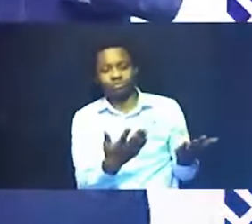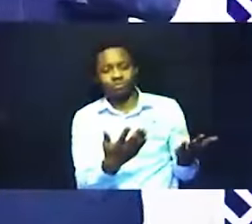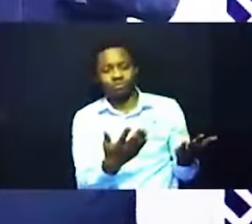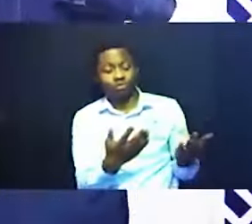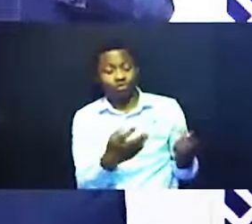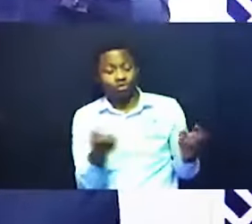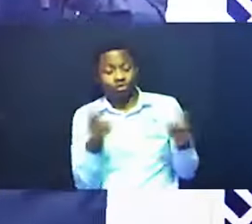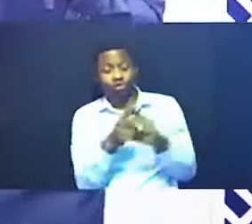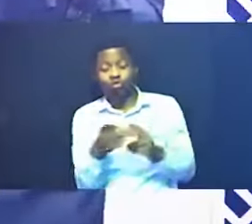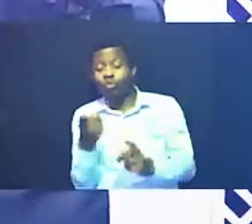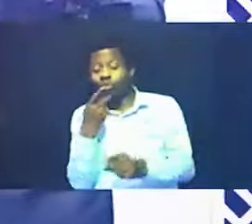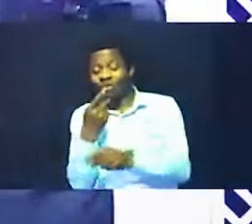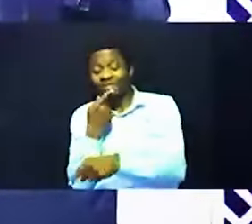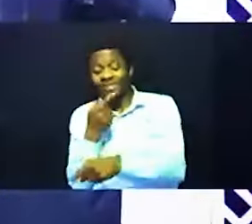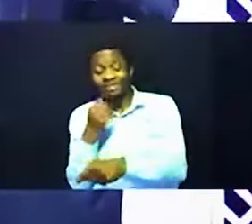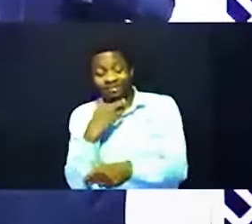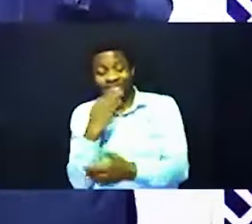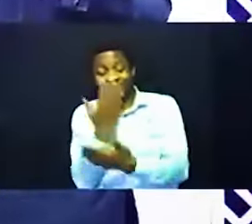brother